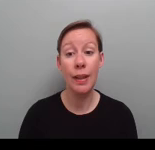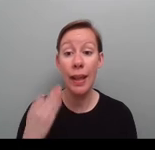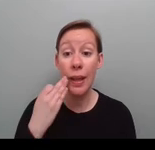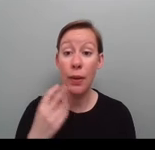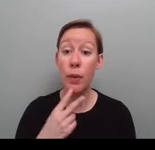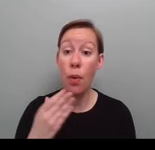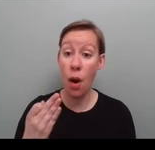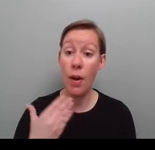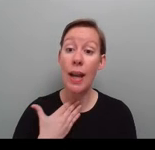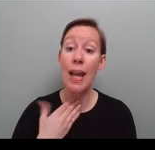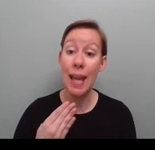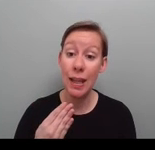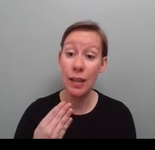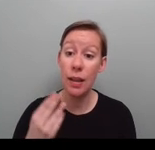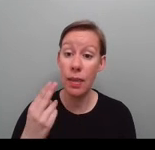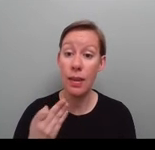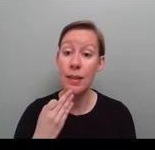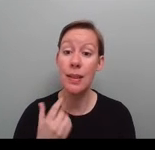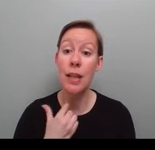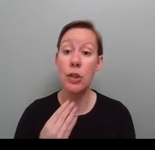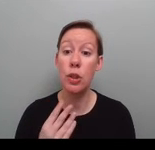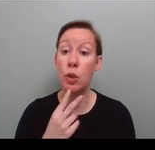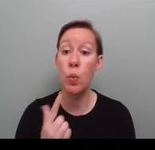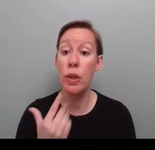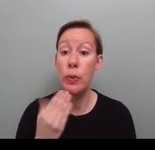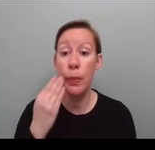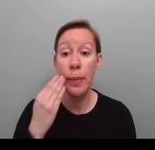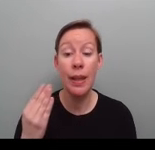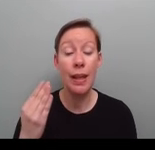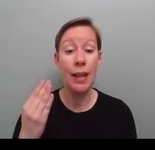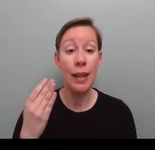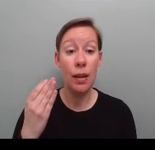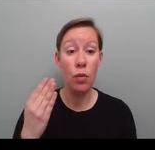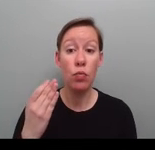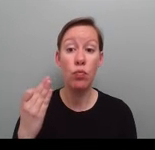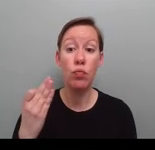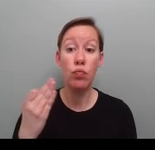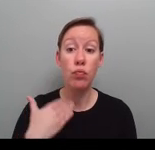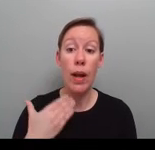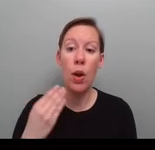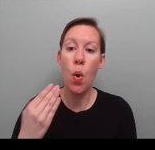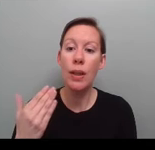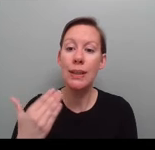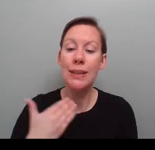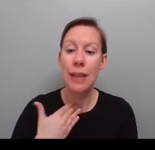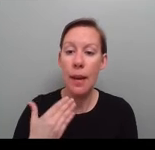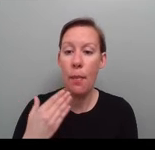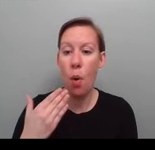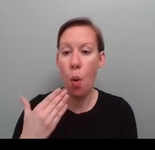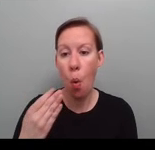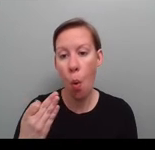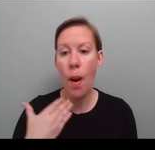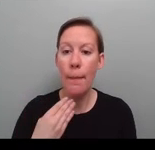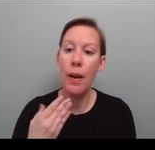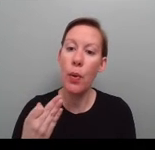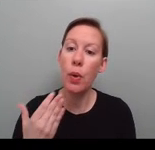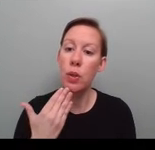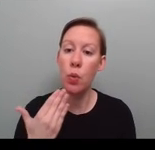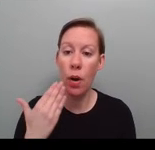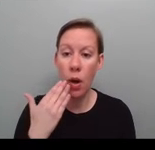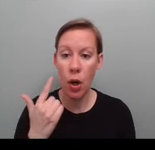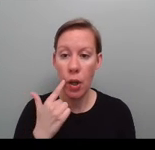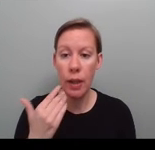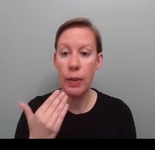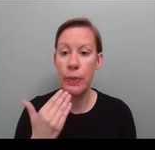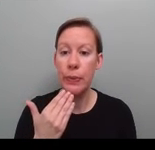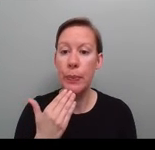Here you are in the session. You want to be at the session either right on time or maybe a minute or two early, just in case